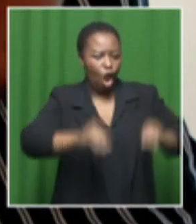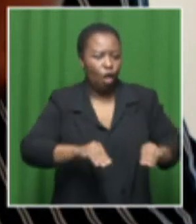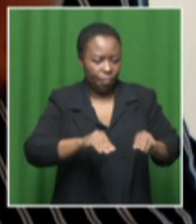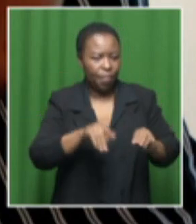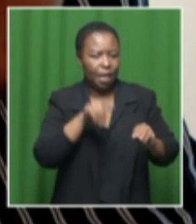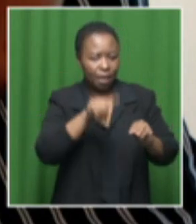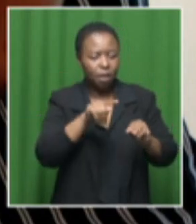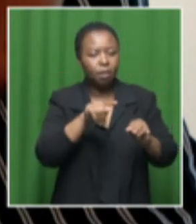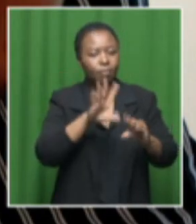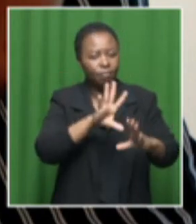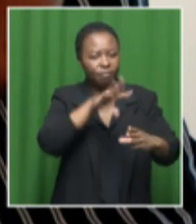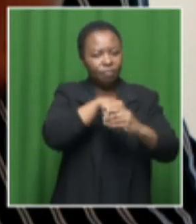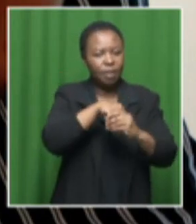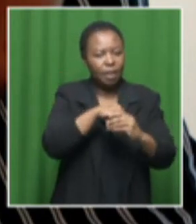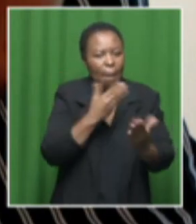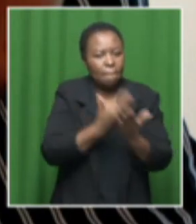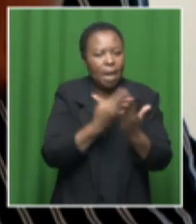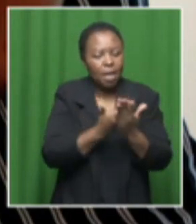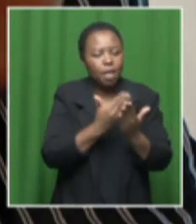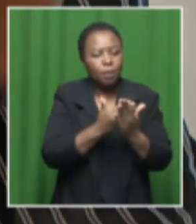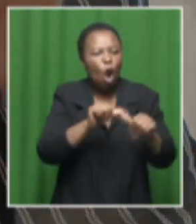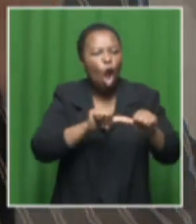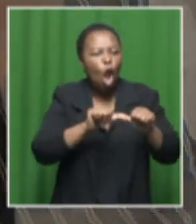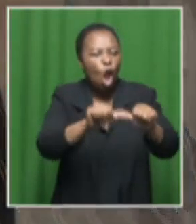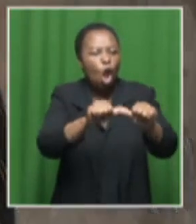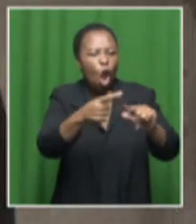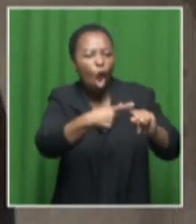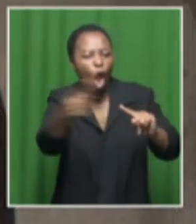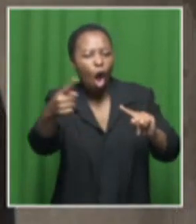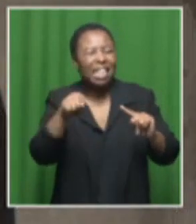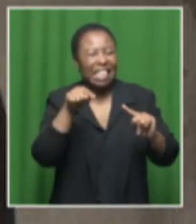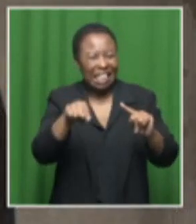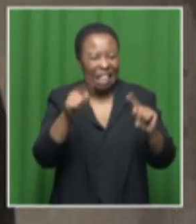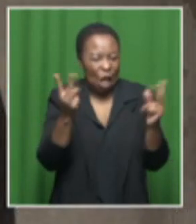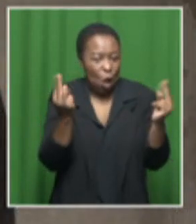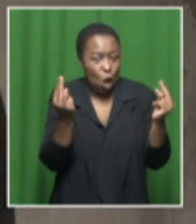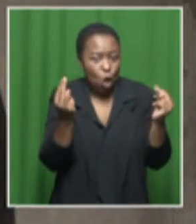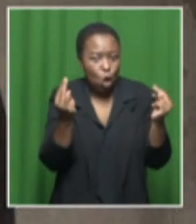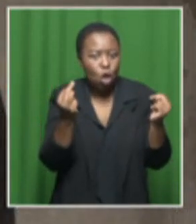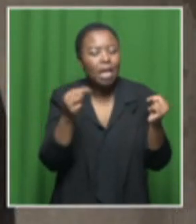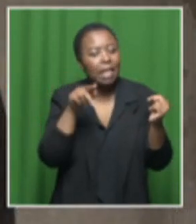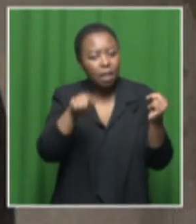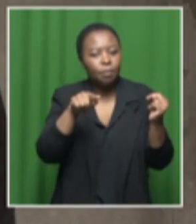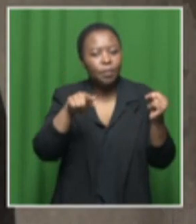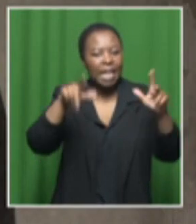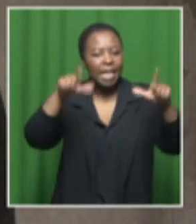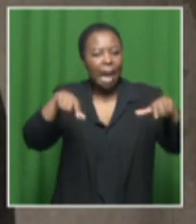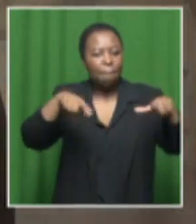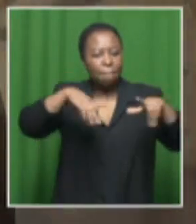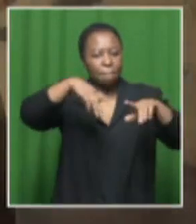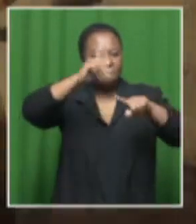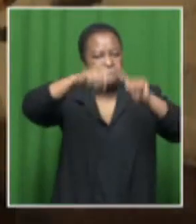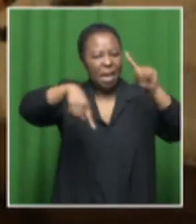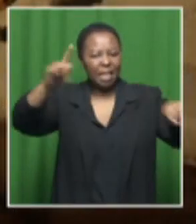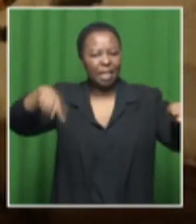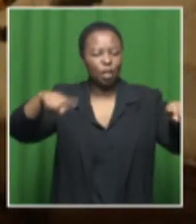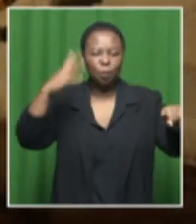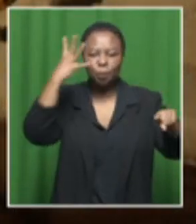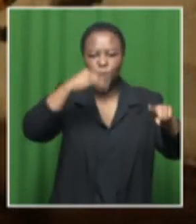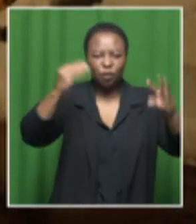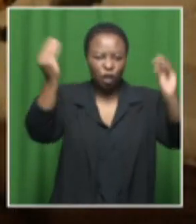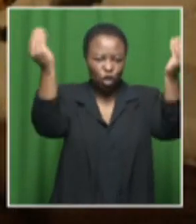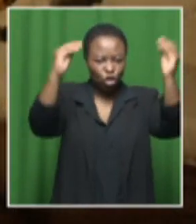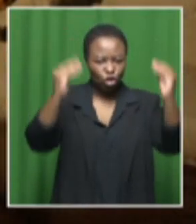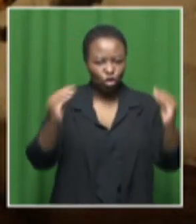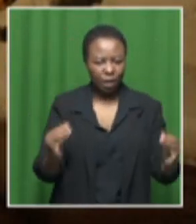with practicality and durability, takes a new meaning as he weaves intricate patterns and creates delicate structures. The